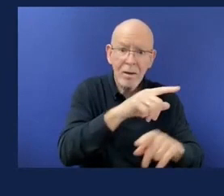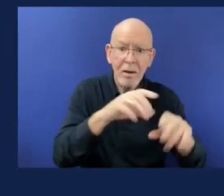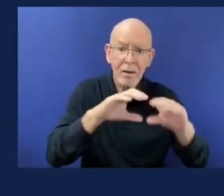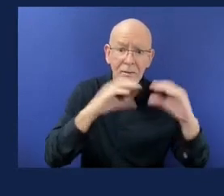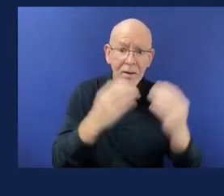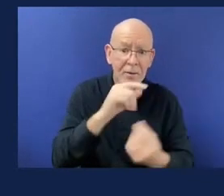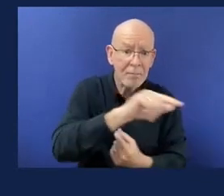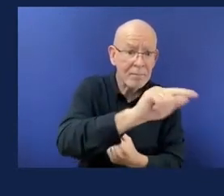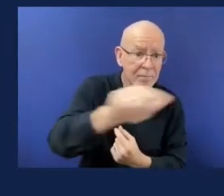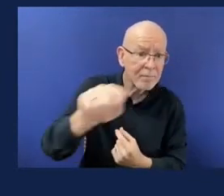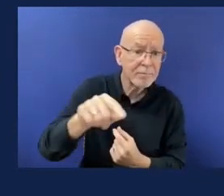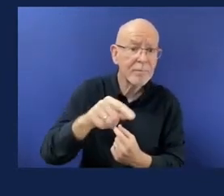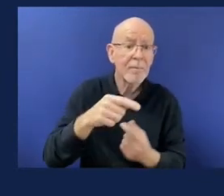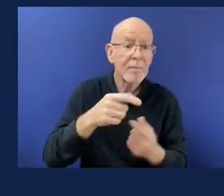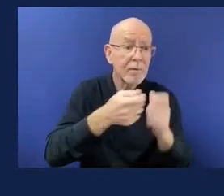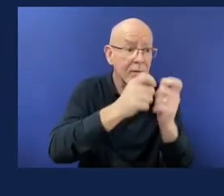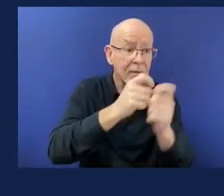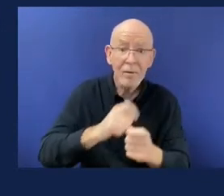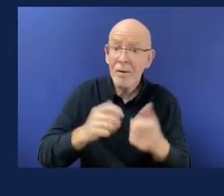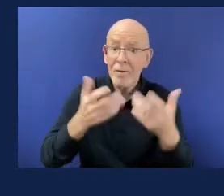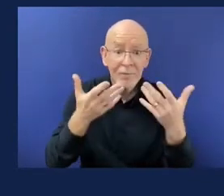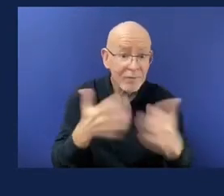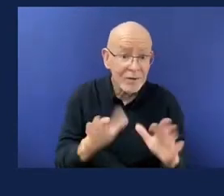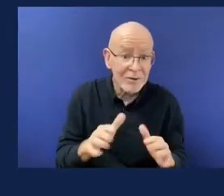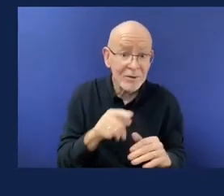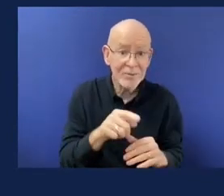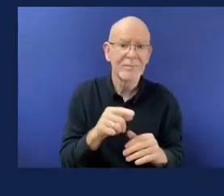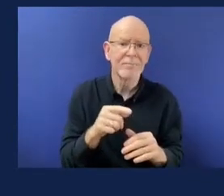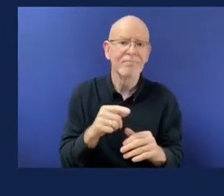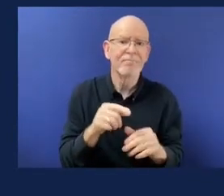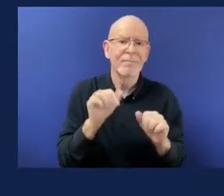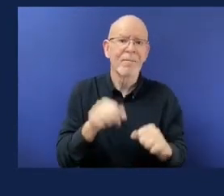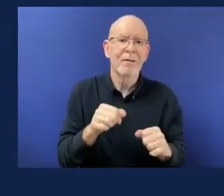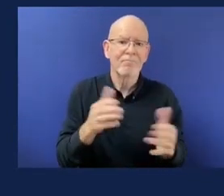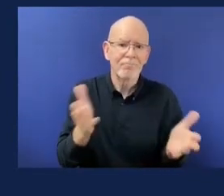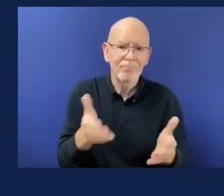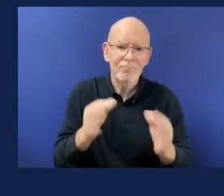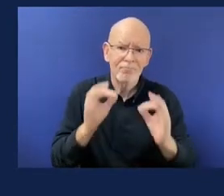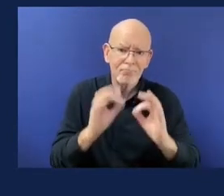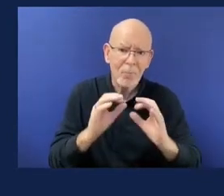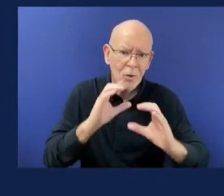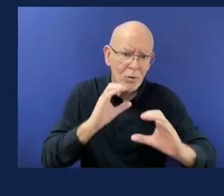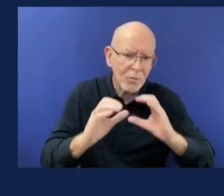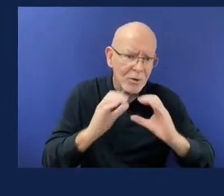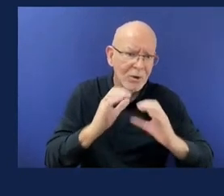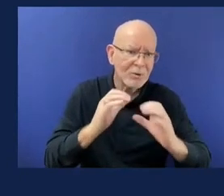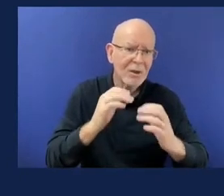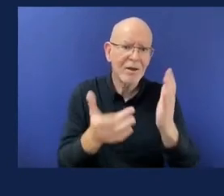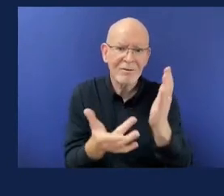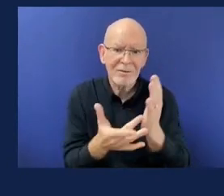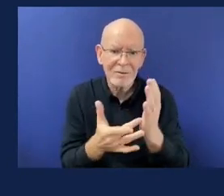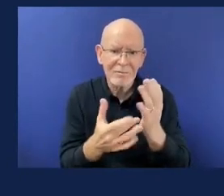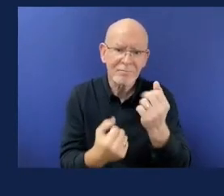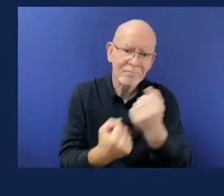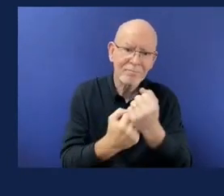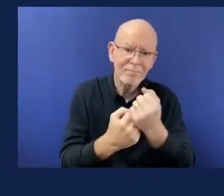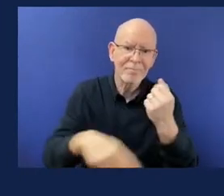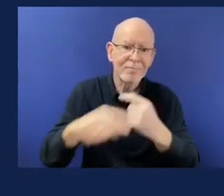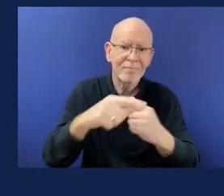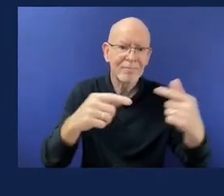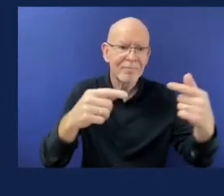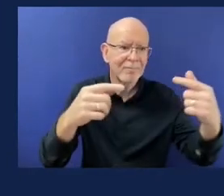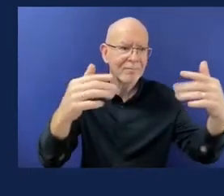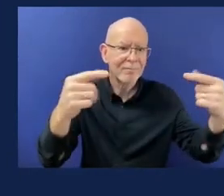large print. They should include targets for diverse representation in volunteer roles,